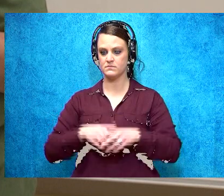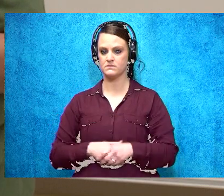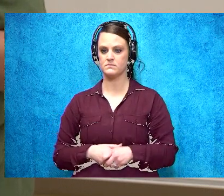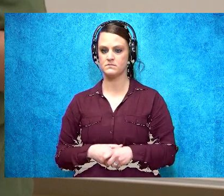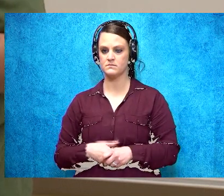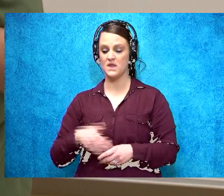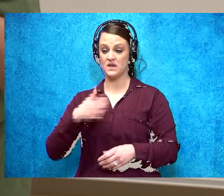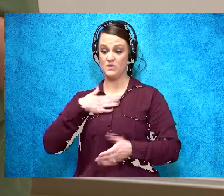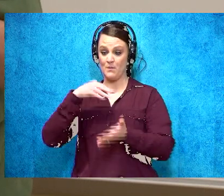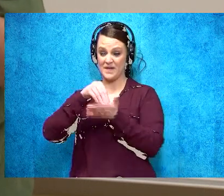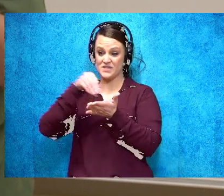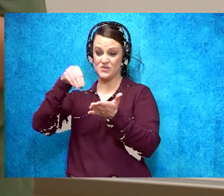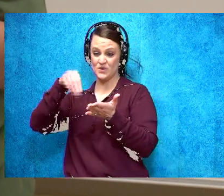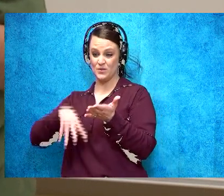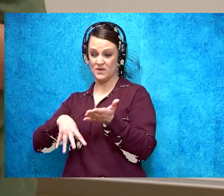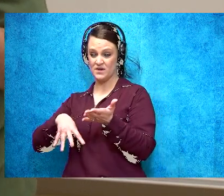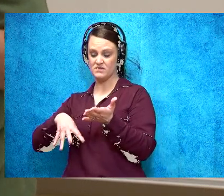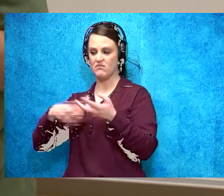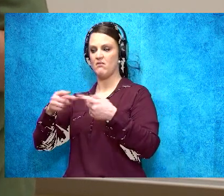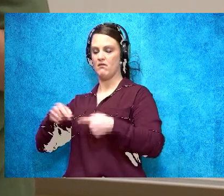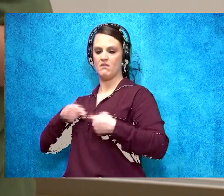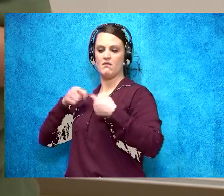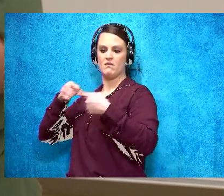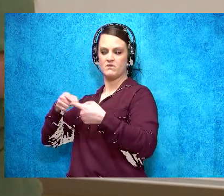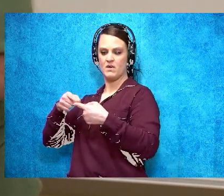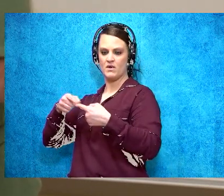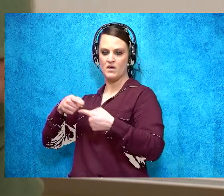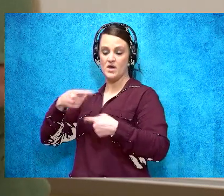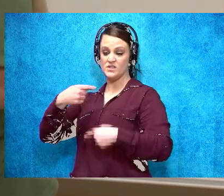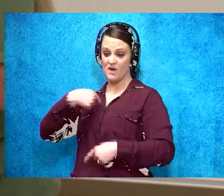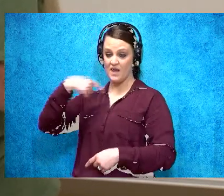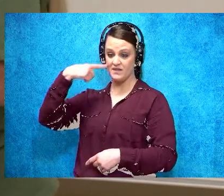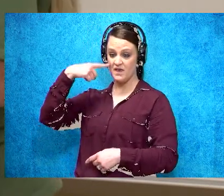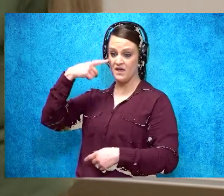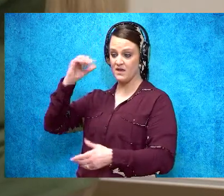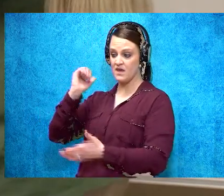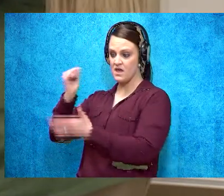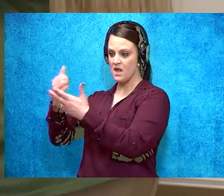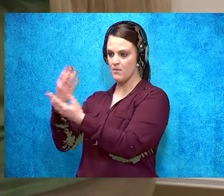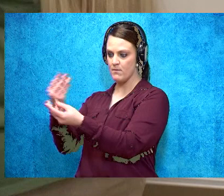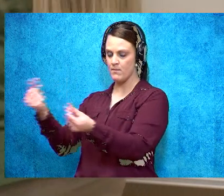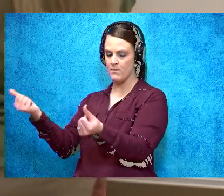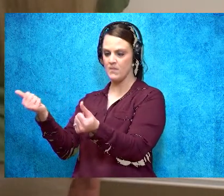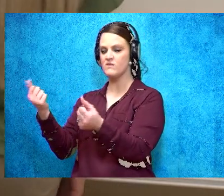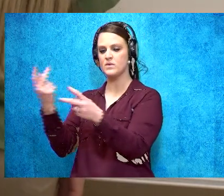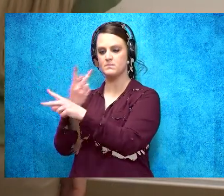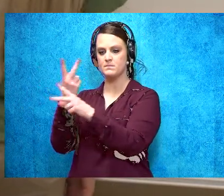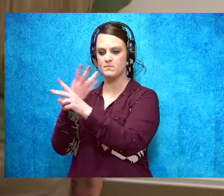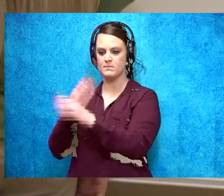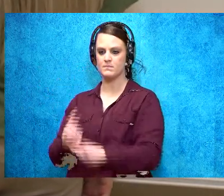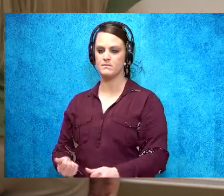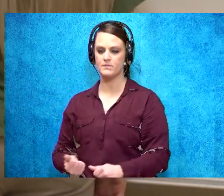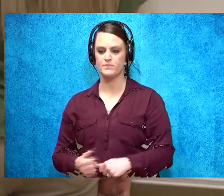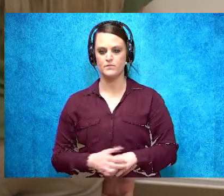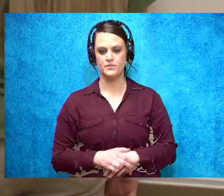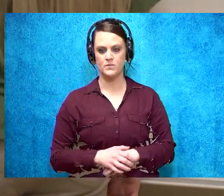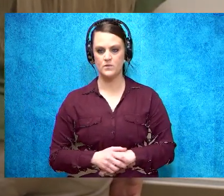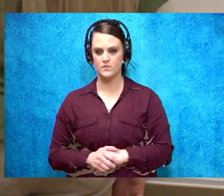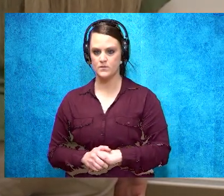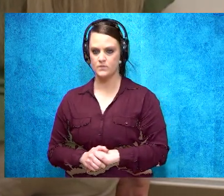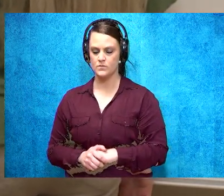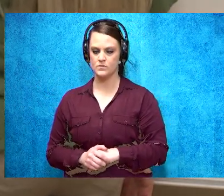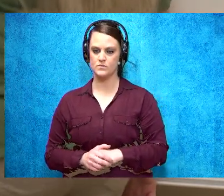with in class that I think you could help them out with by working them. So the first one they were